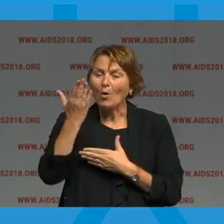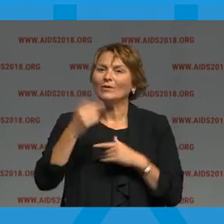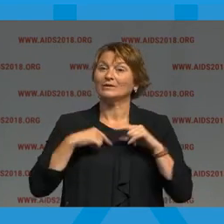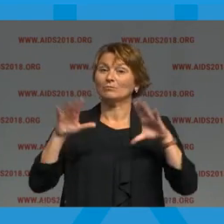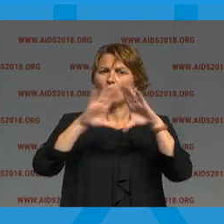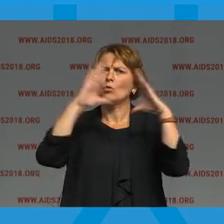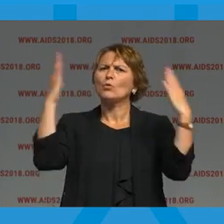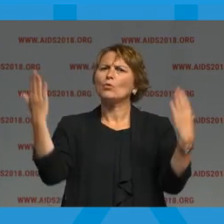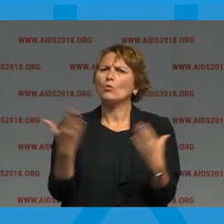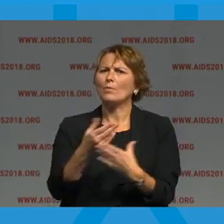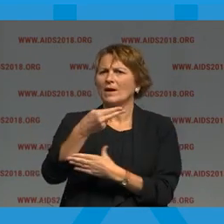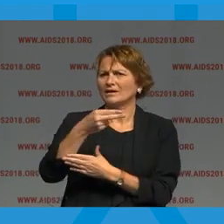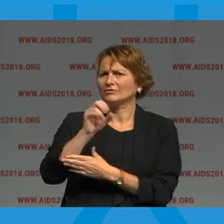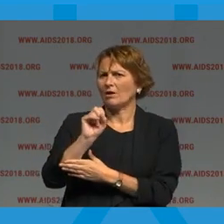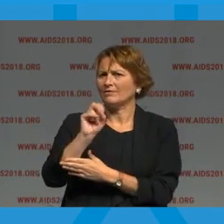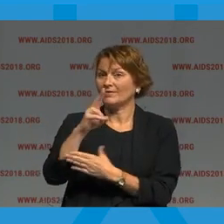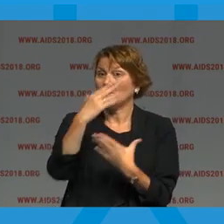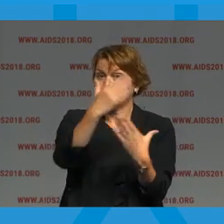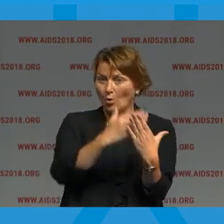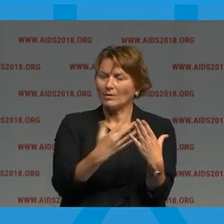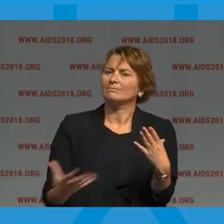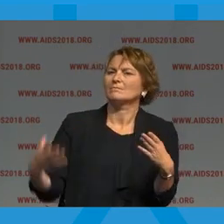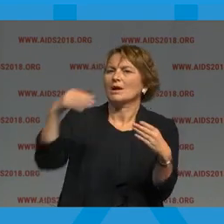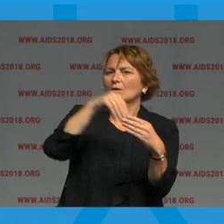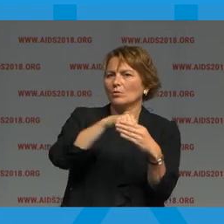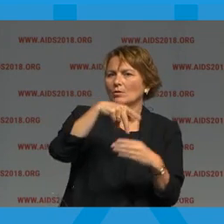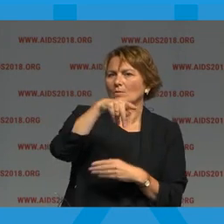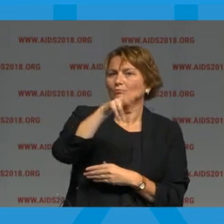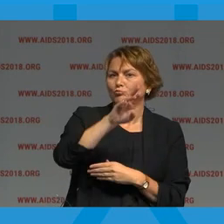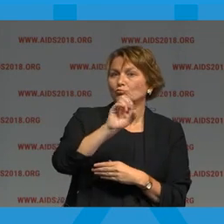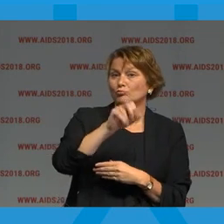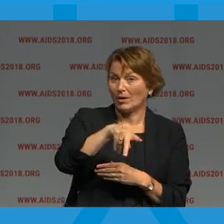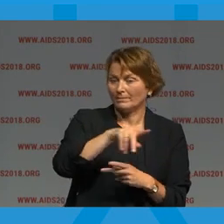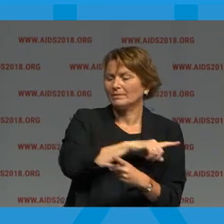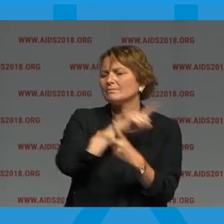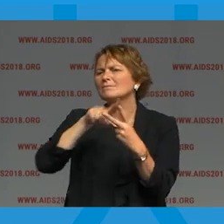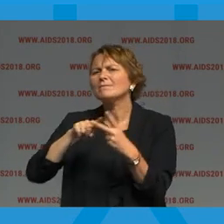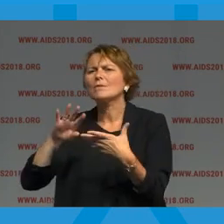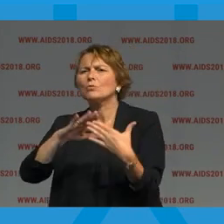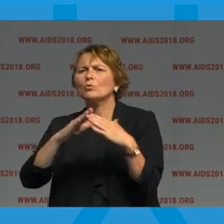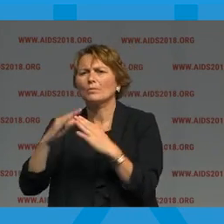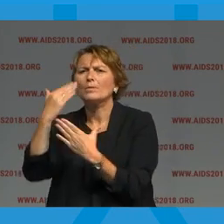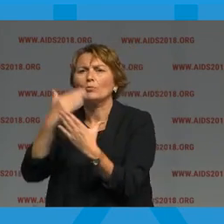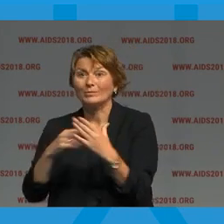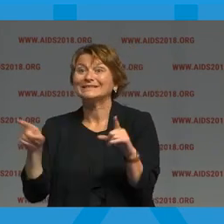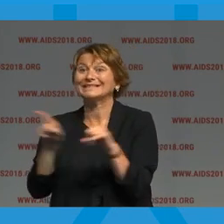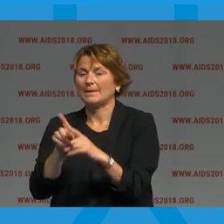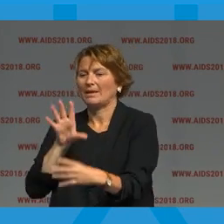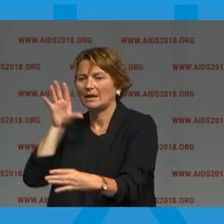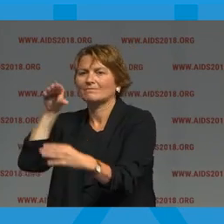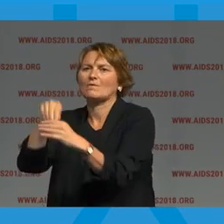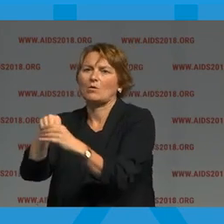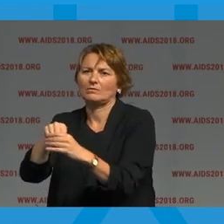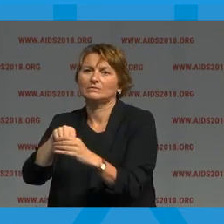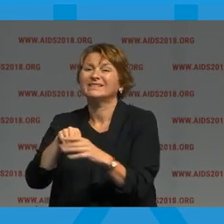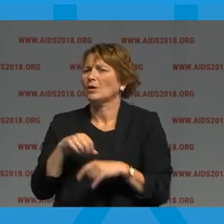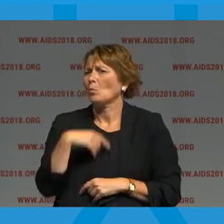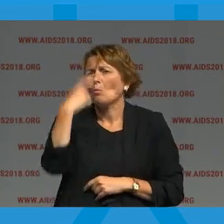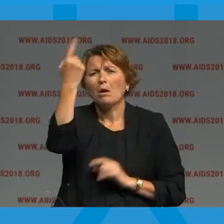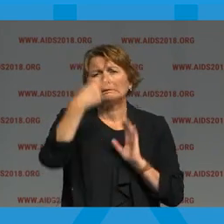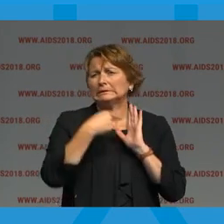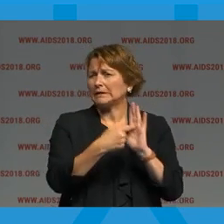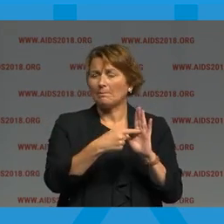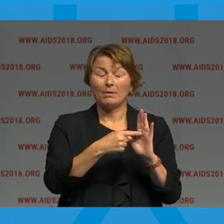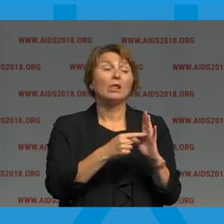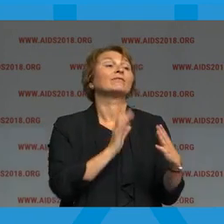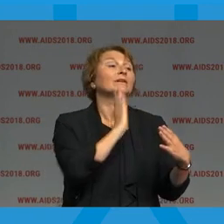global HIV workplace program and our community programs as one of the many interventions that will be available